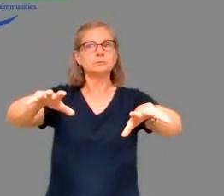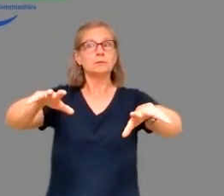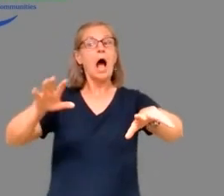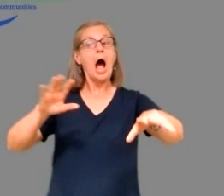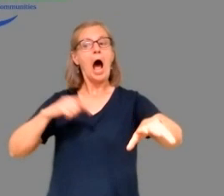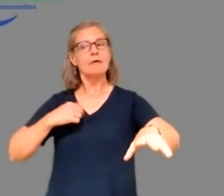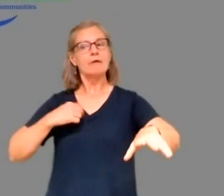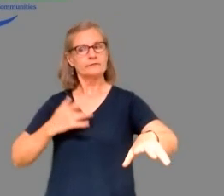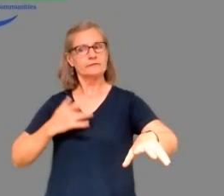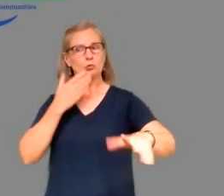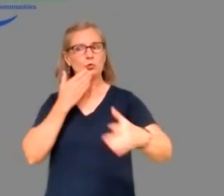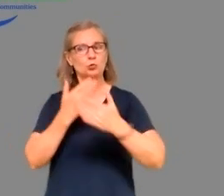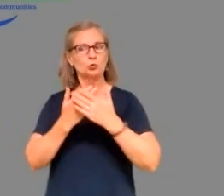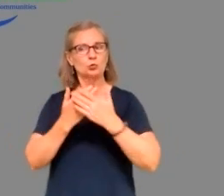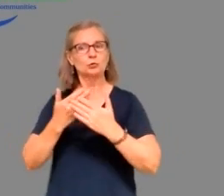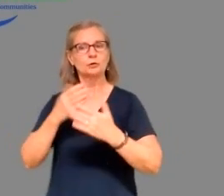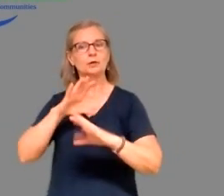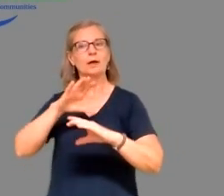have.